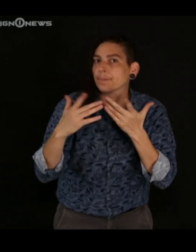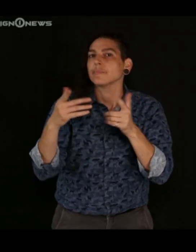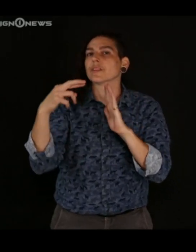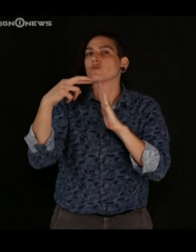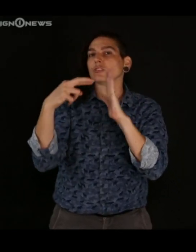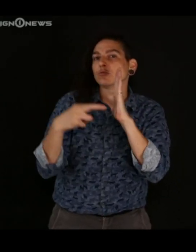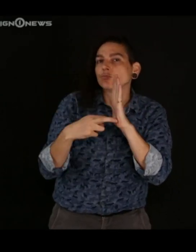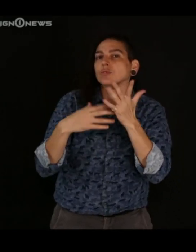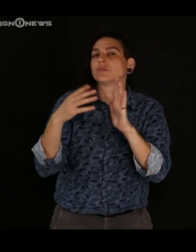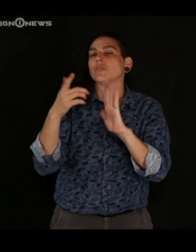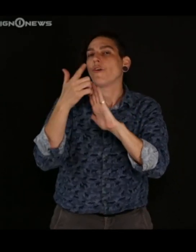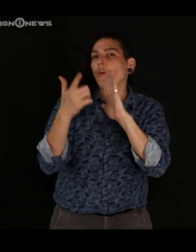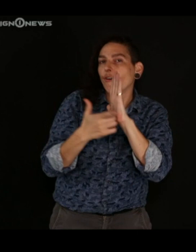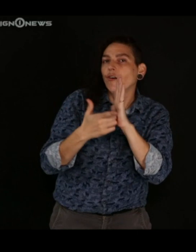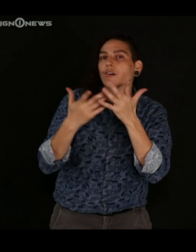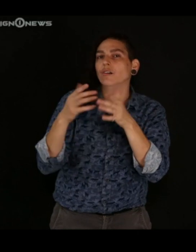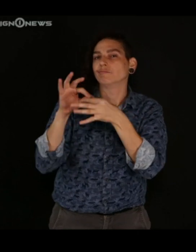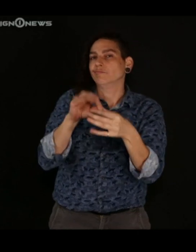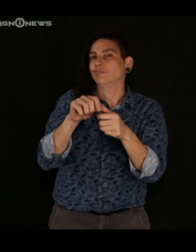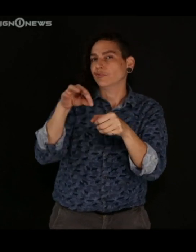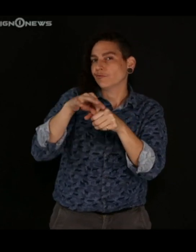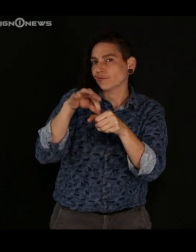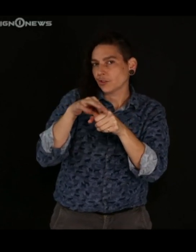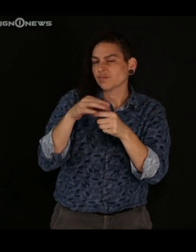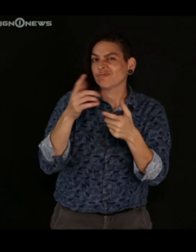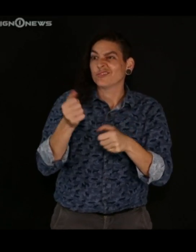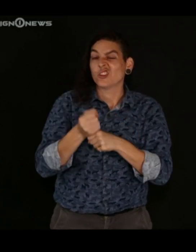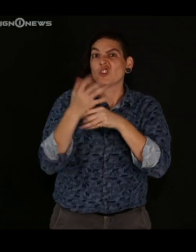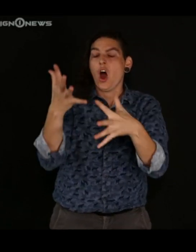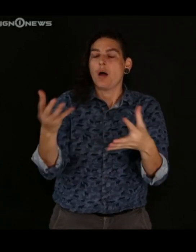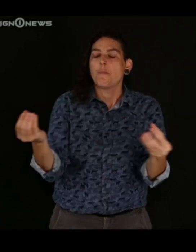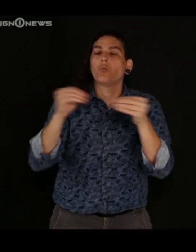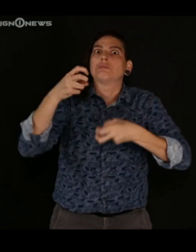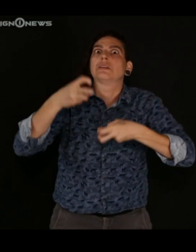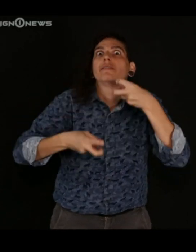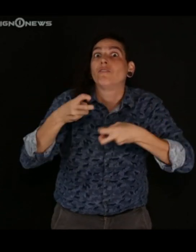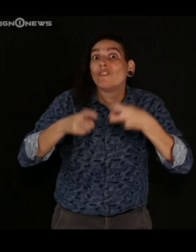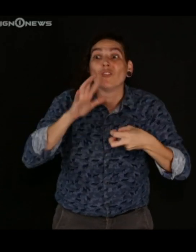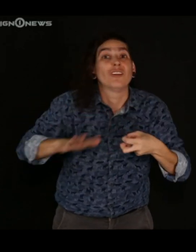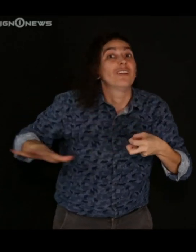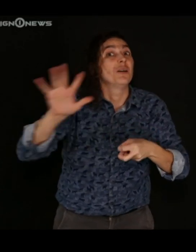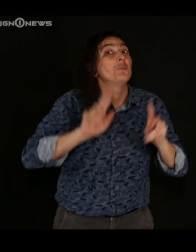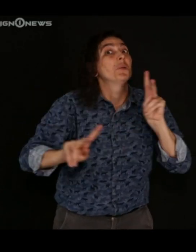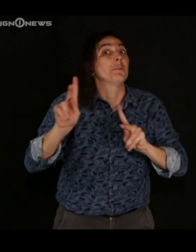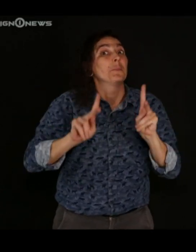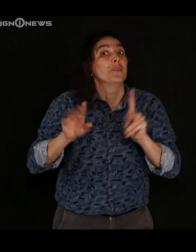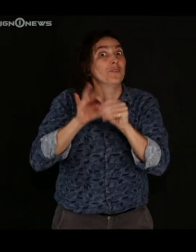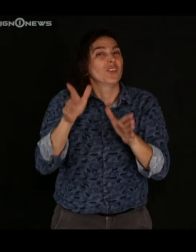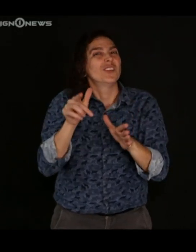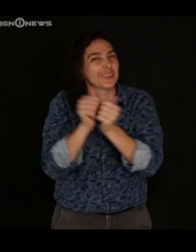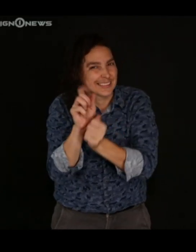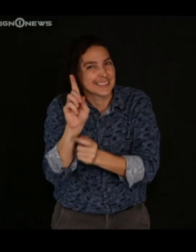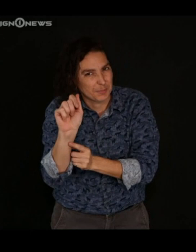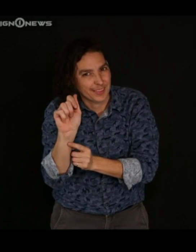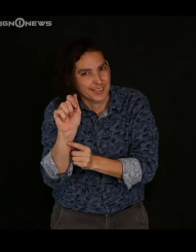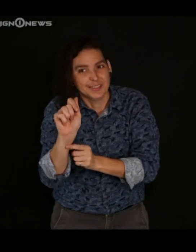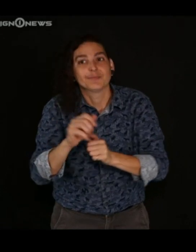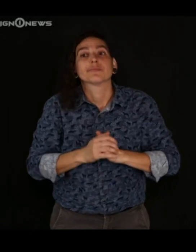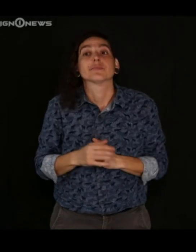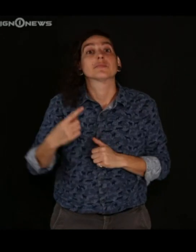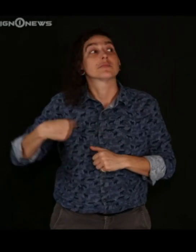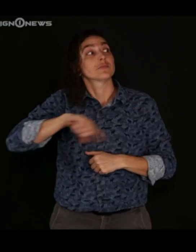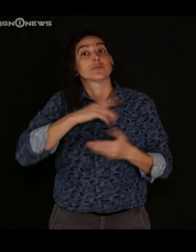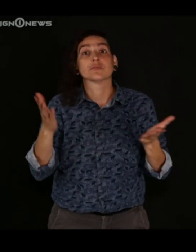rules and law that might make it hard for people to vote. We